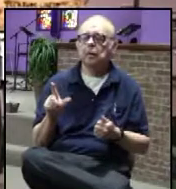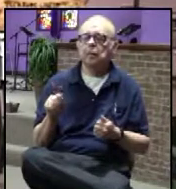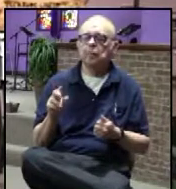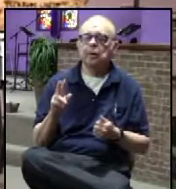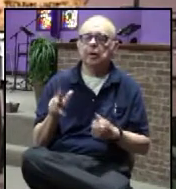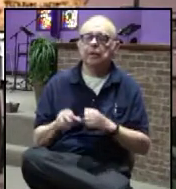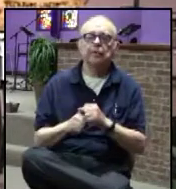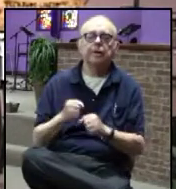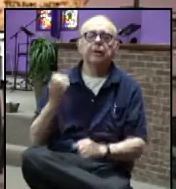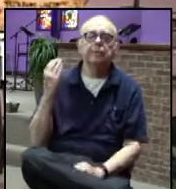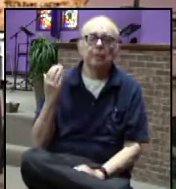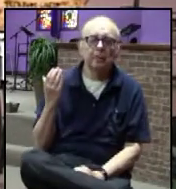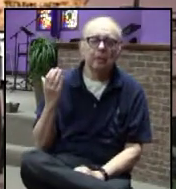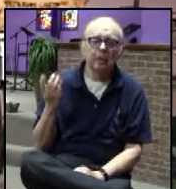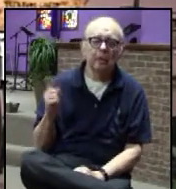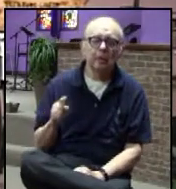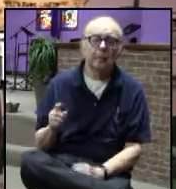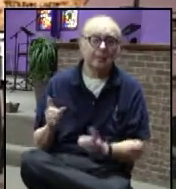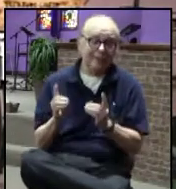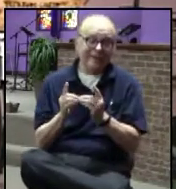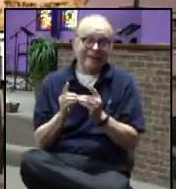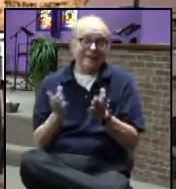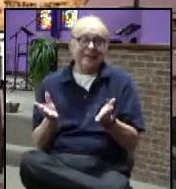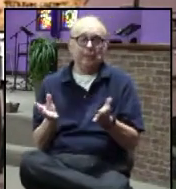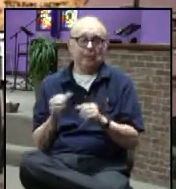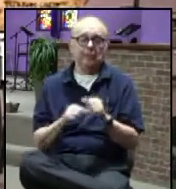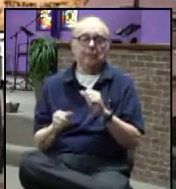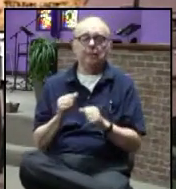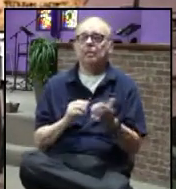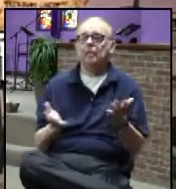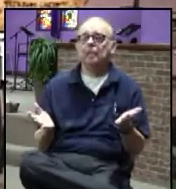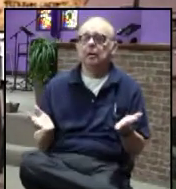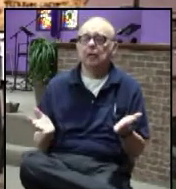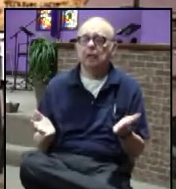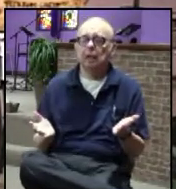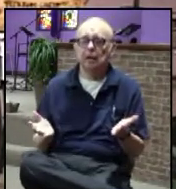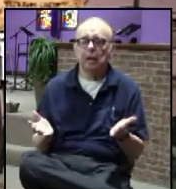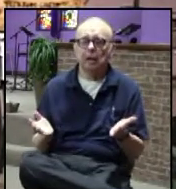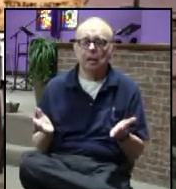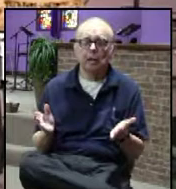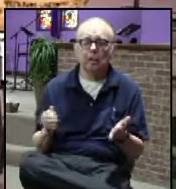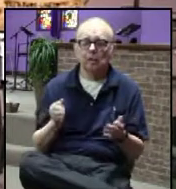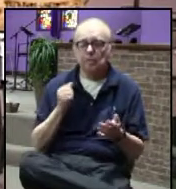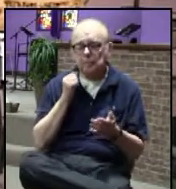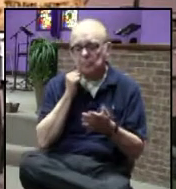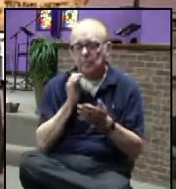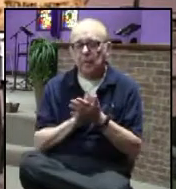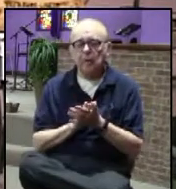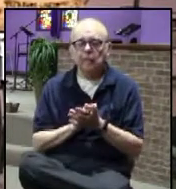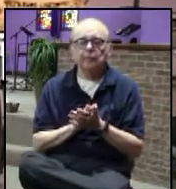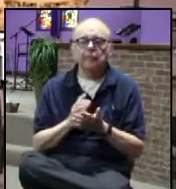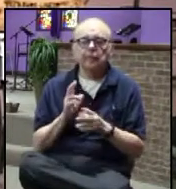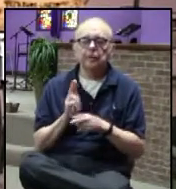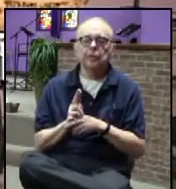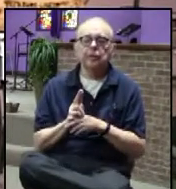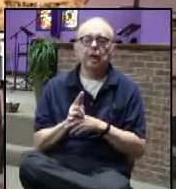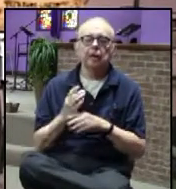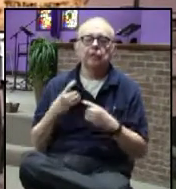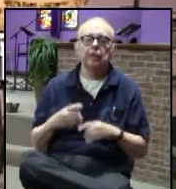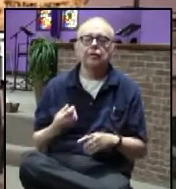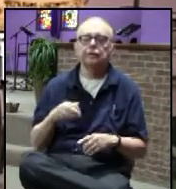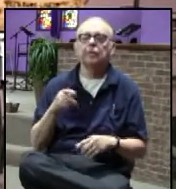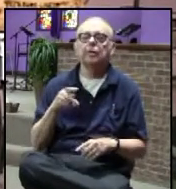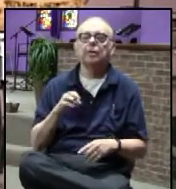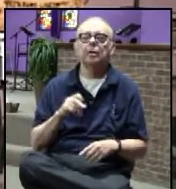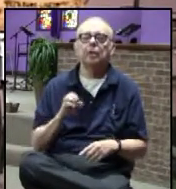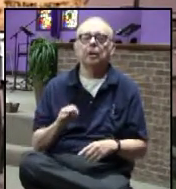back of when we were dating, or where she wore that dress to prom. And just